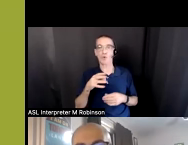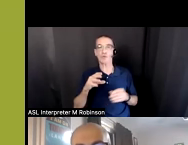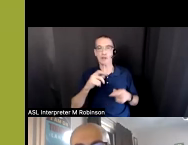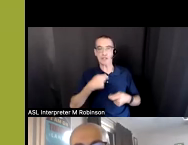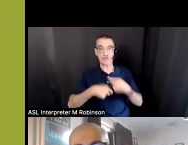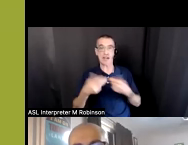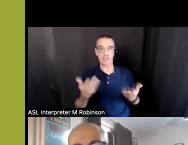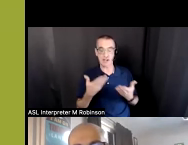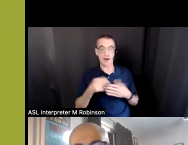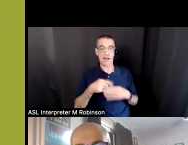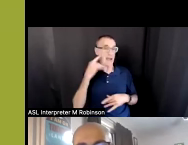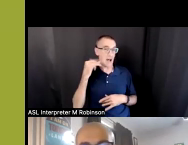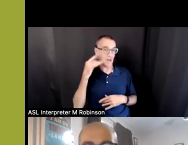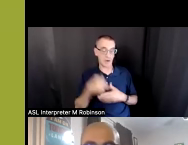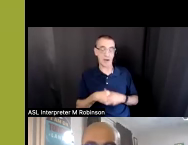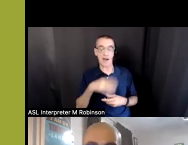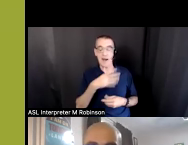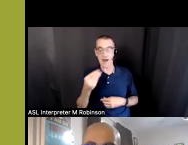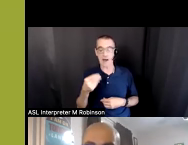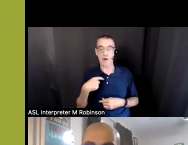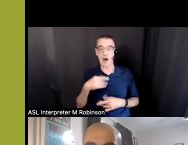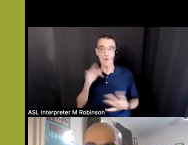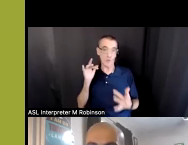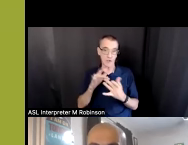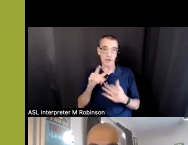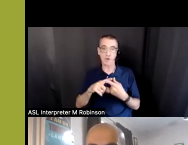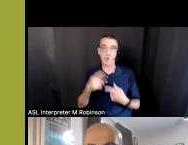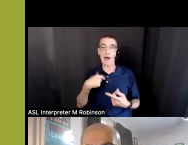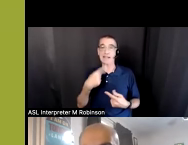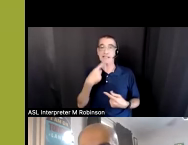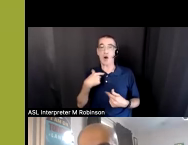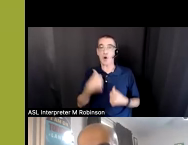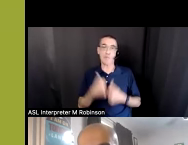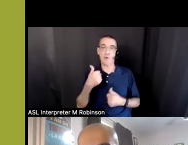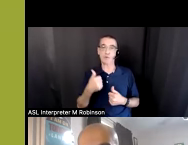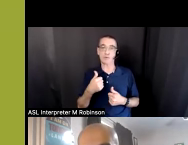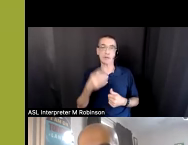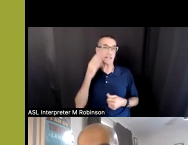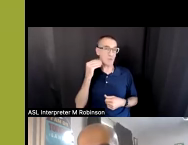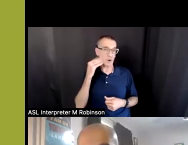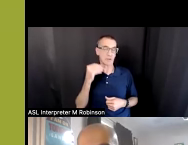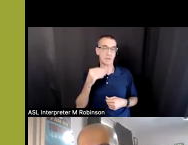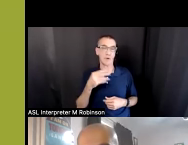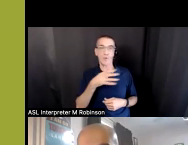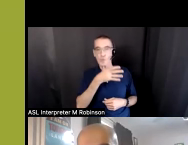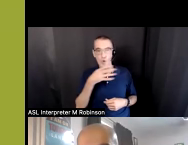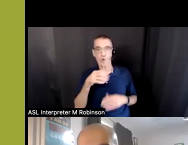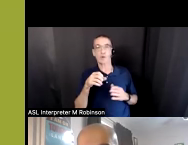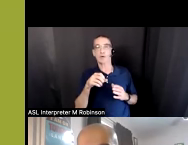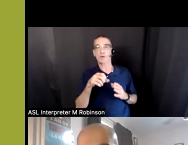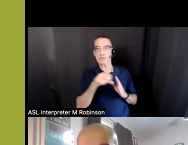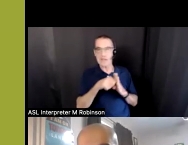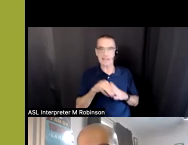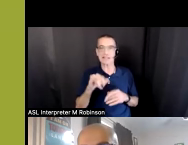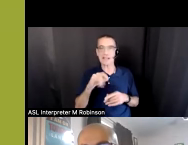in California. And so I reached out to what I would say is our most experienced rural state and site in the Youth